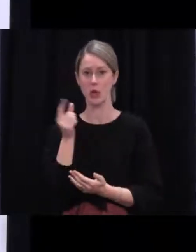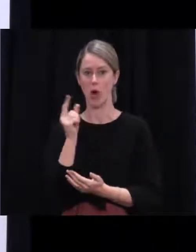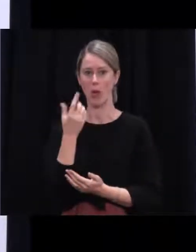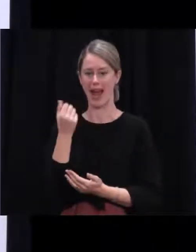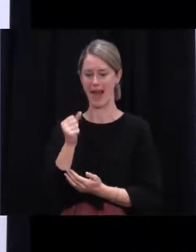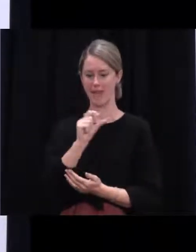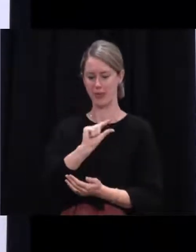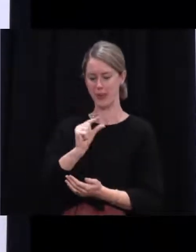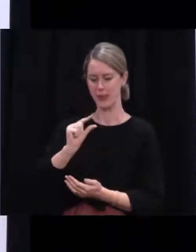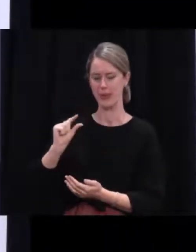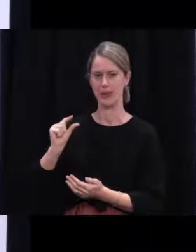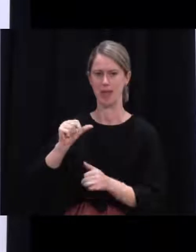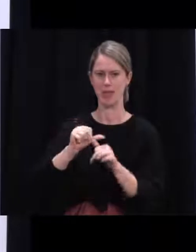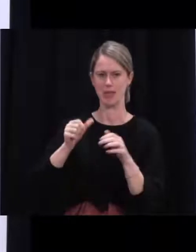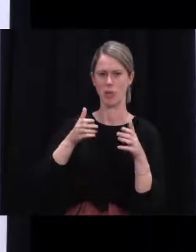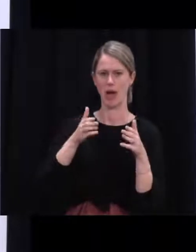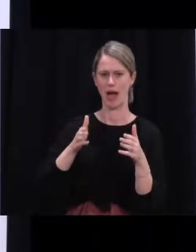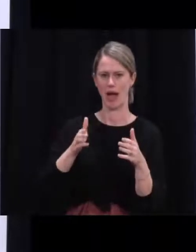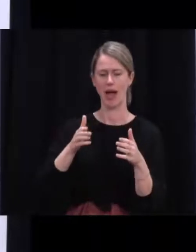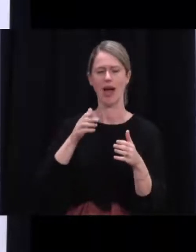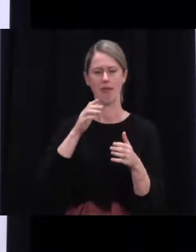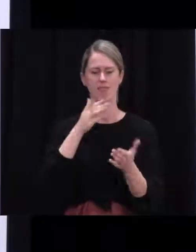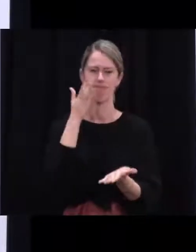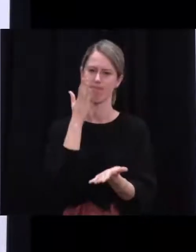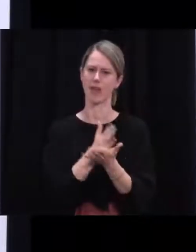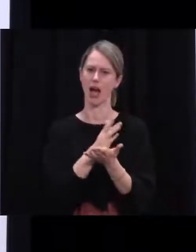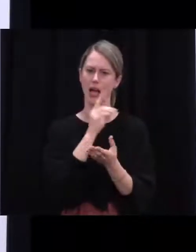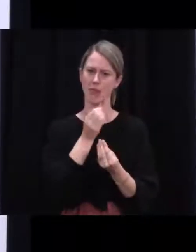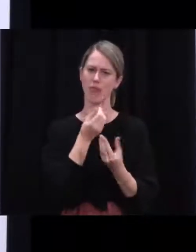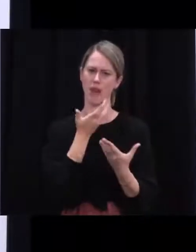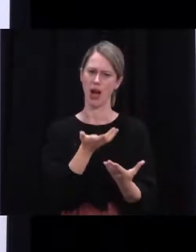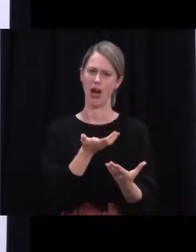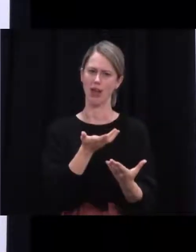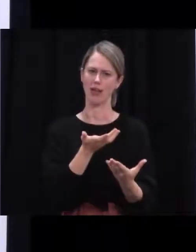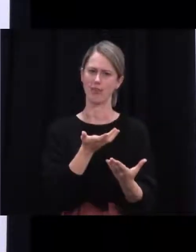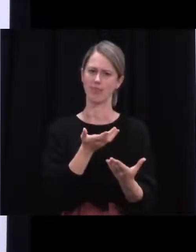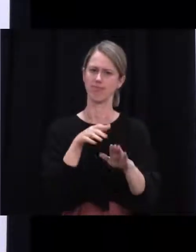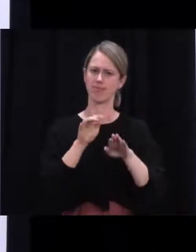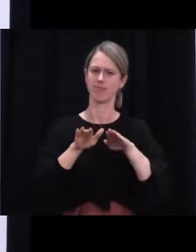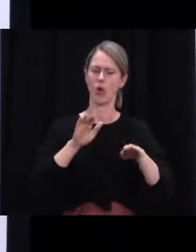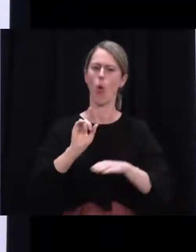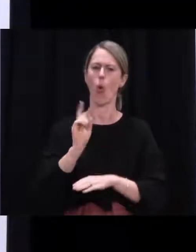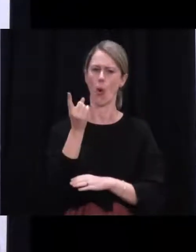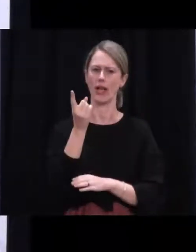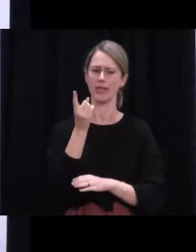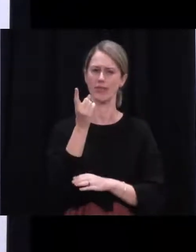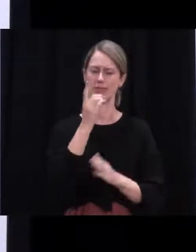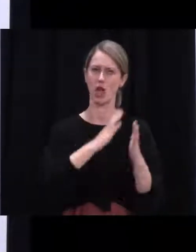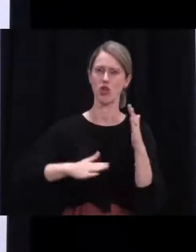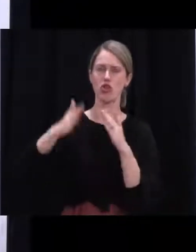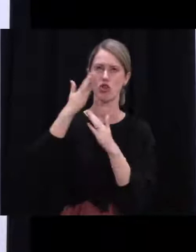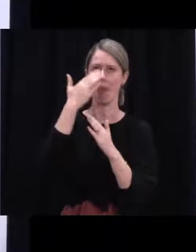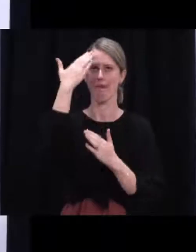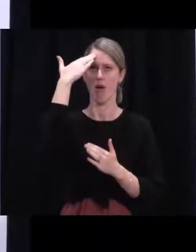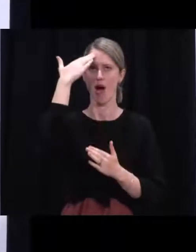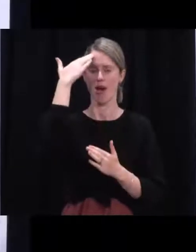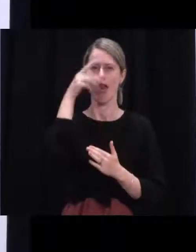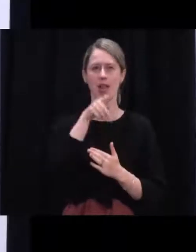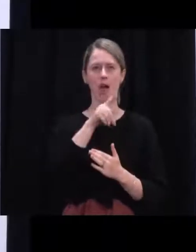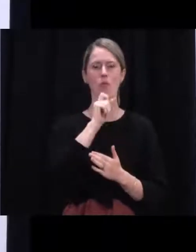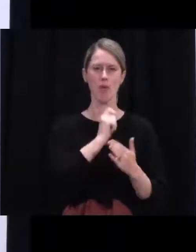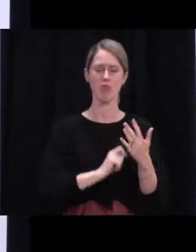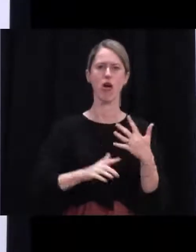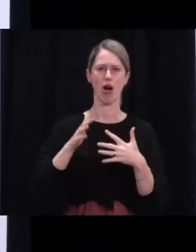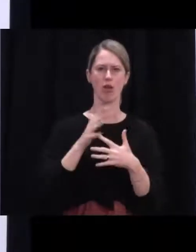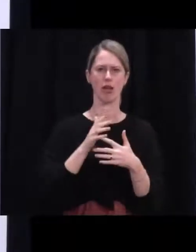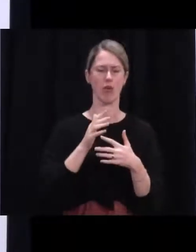us as best as possible, I can absolutely provide a reassurance that Auckland is front of our thinking in that. They will be a priority. They are